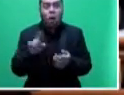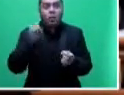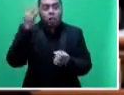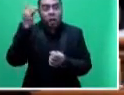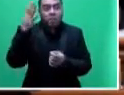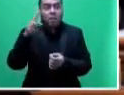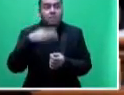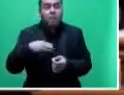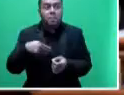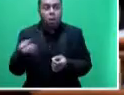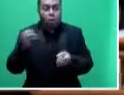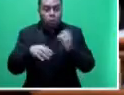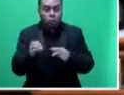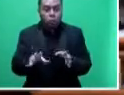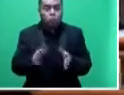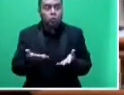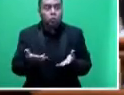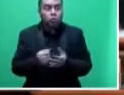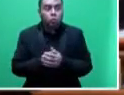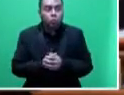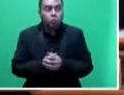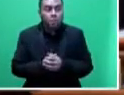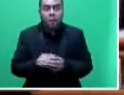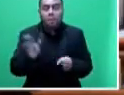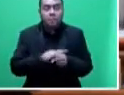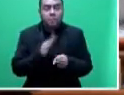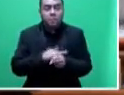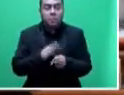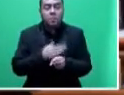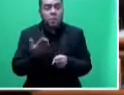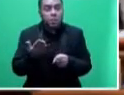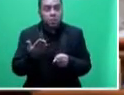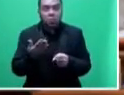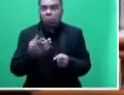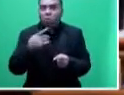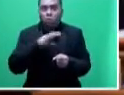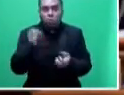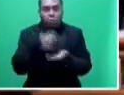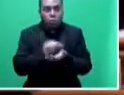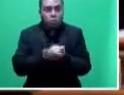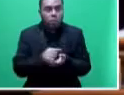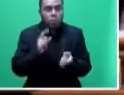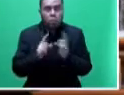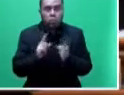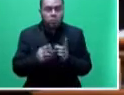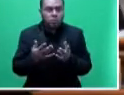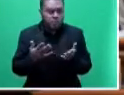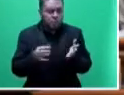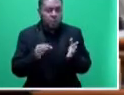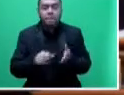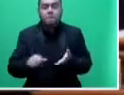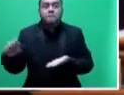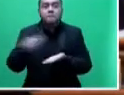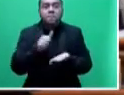knows herself very well contributed to panic buying by making irresponsible posts on a Facebook page. Authorities that already warned Fijians that panic